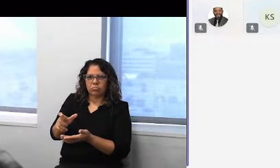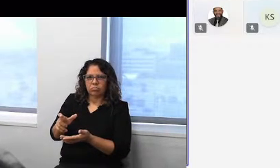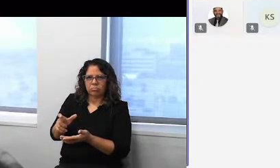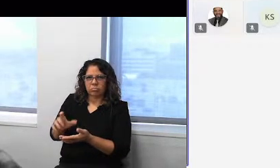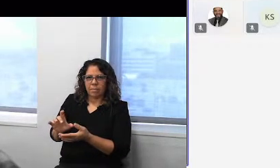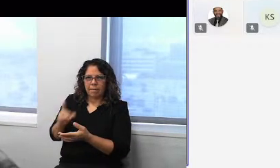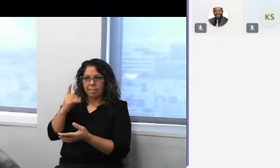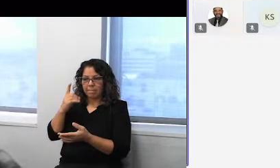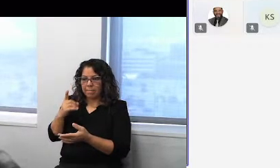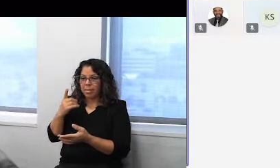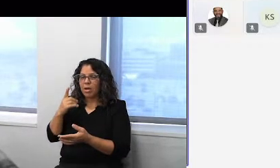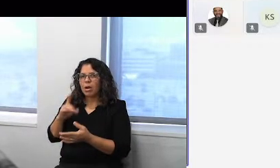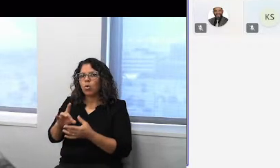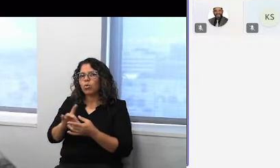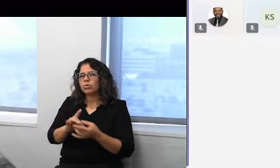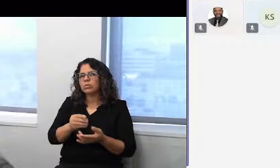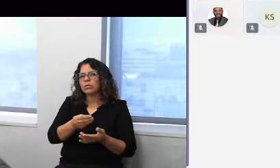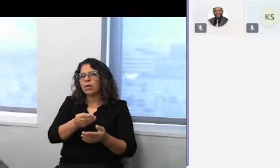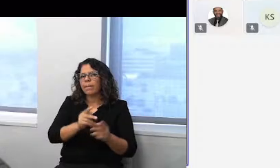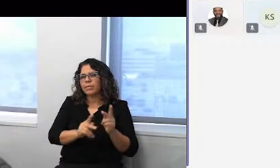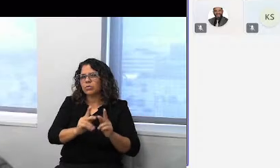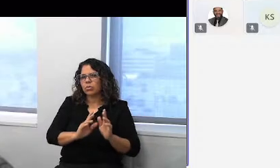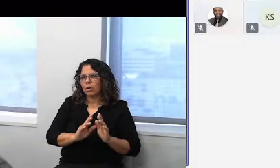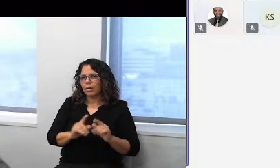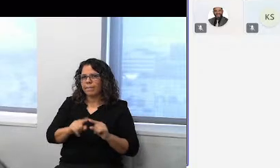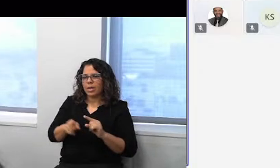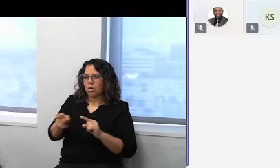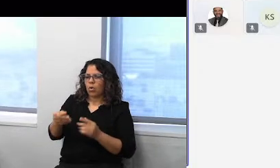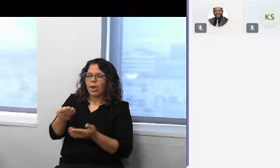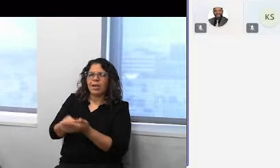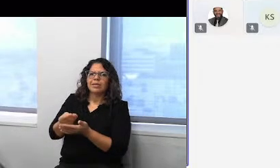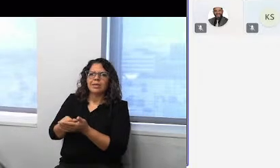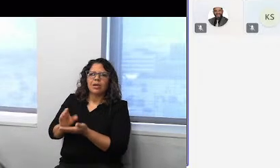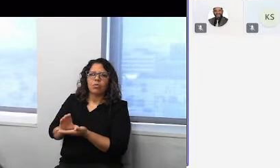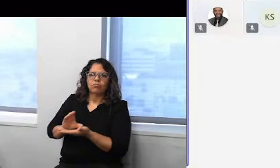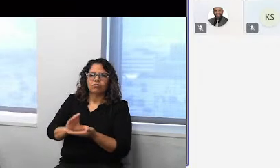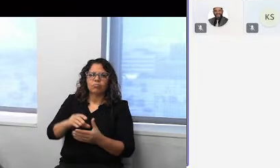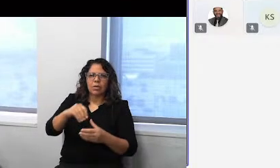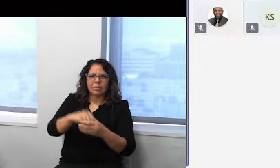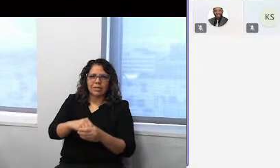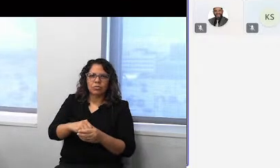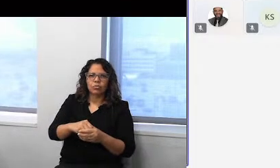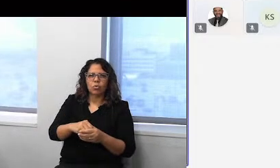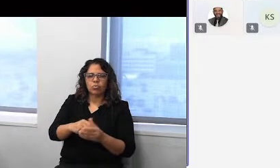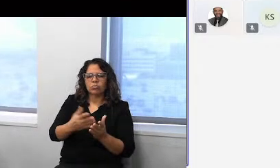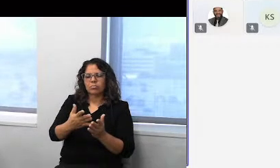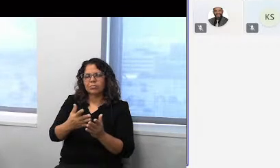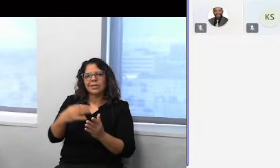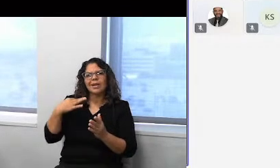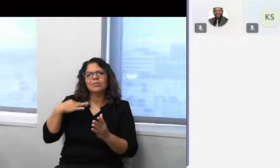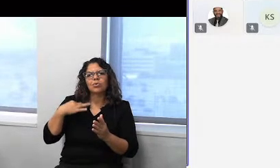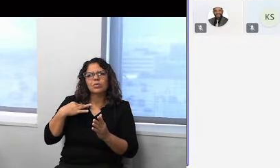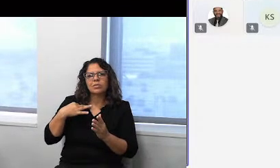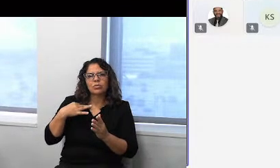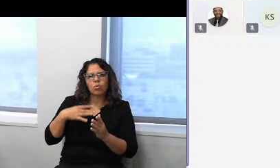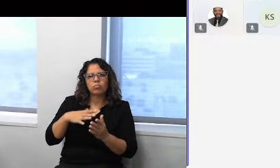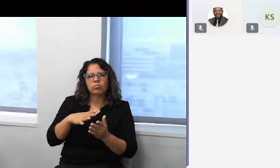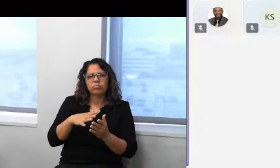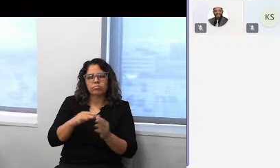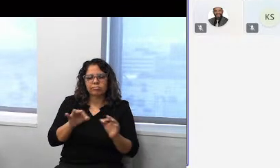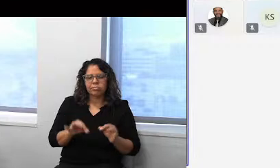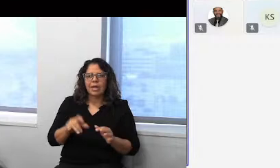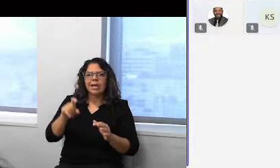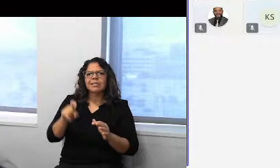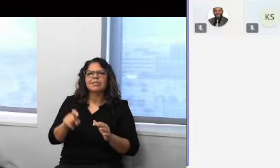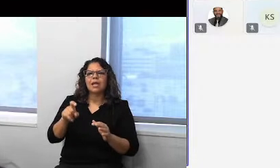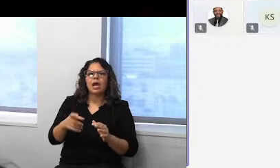the petition, would it need to be revised based on the joint resolution that the House